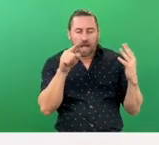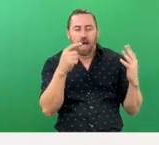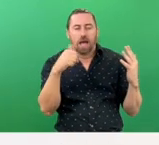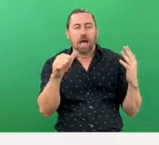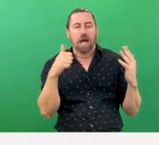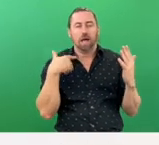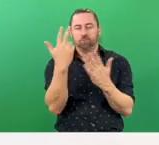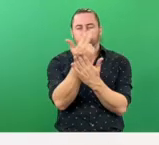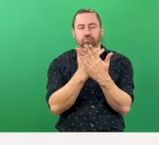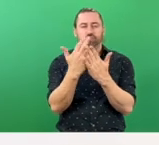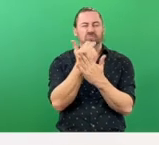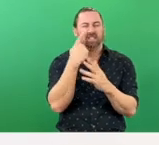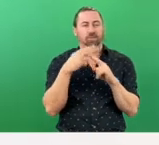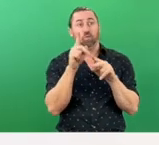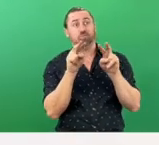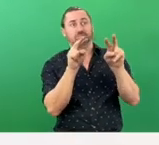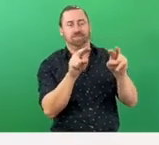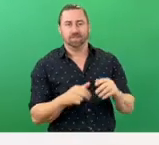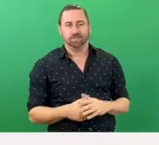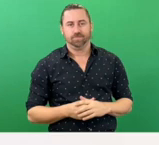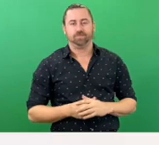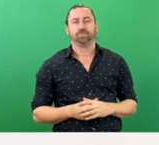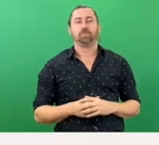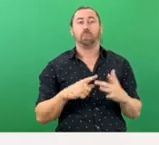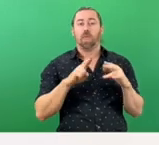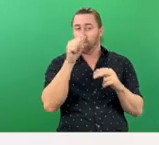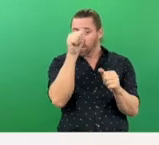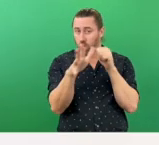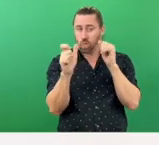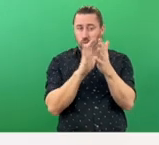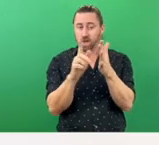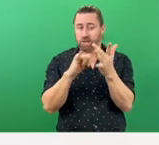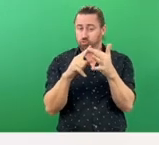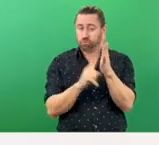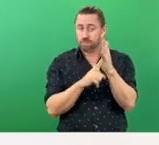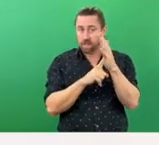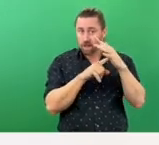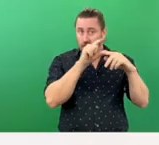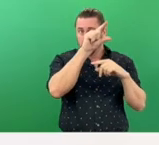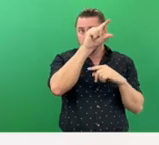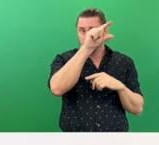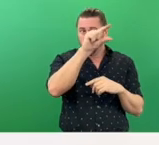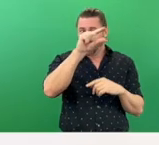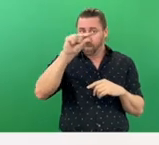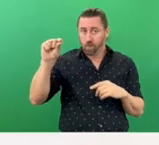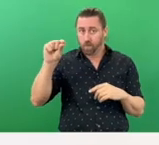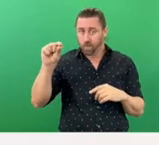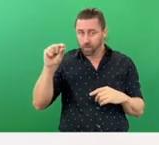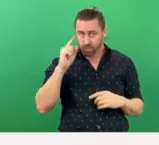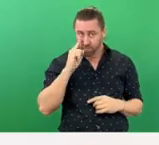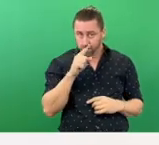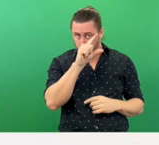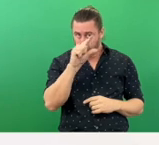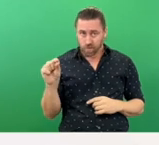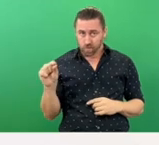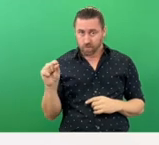it really, really well there on your screens. Now, if you have a good chisel point, and I'm just going to sharpen up my chisel point really quickly,